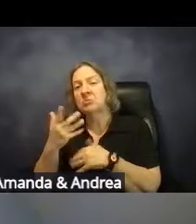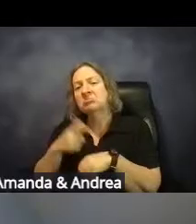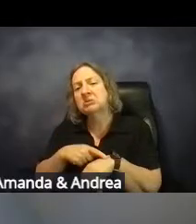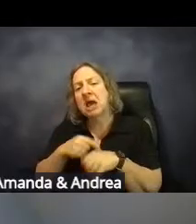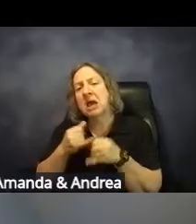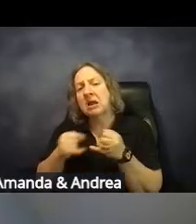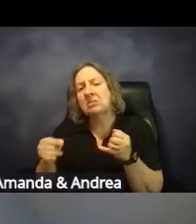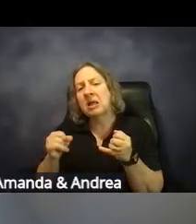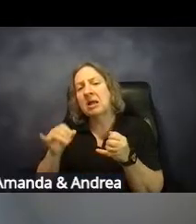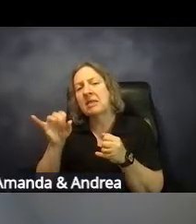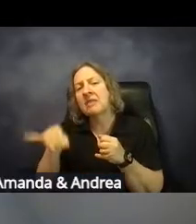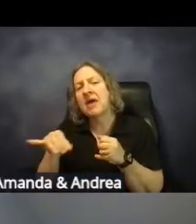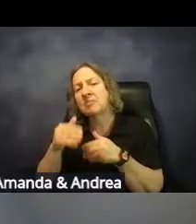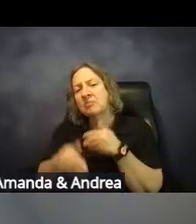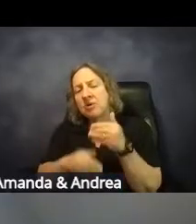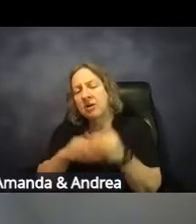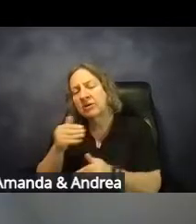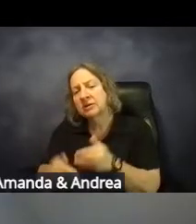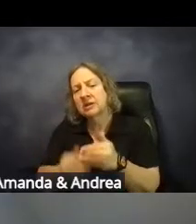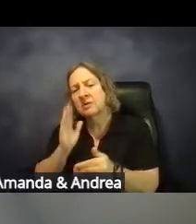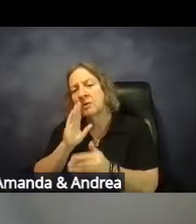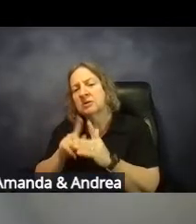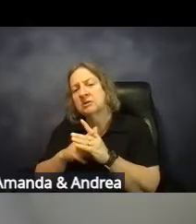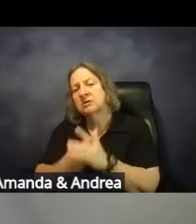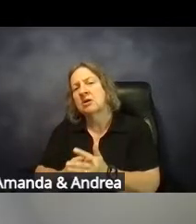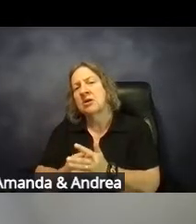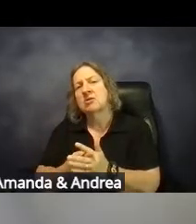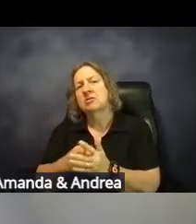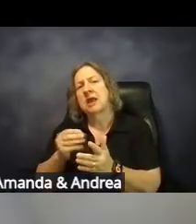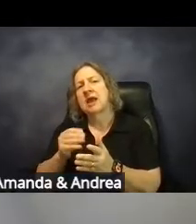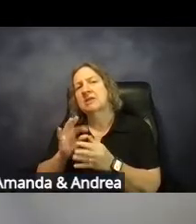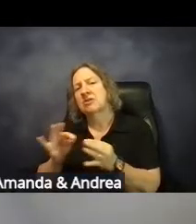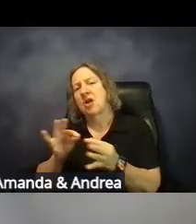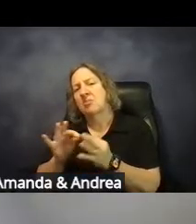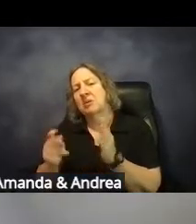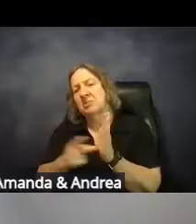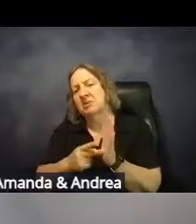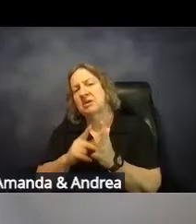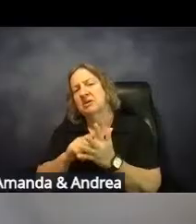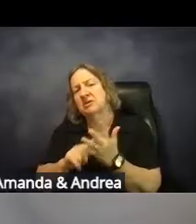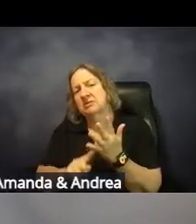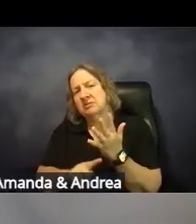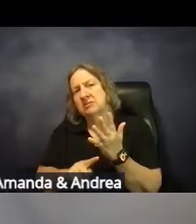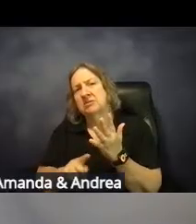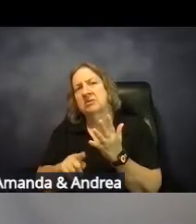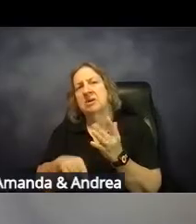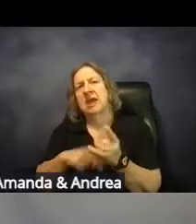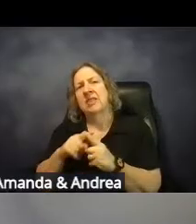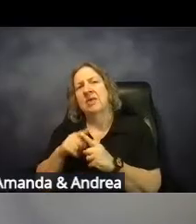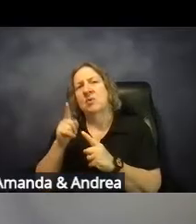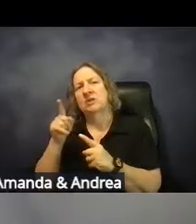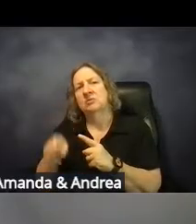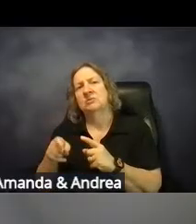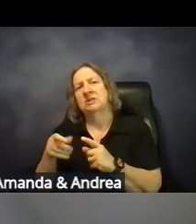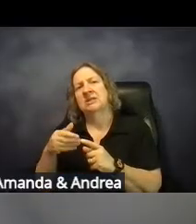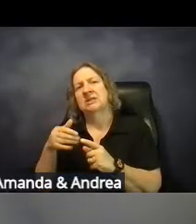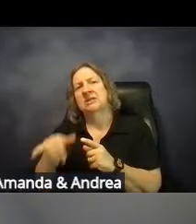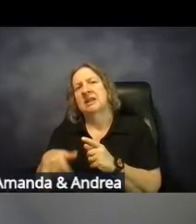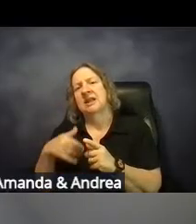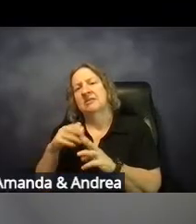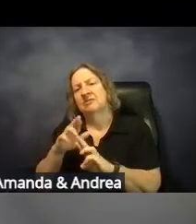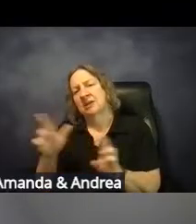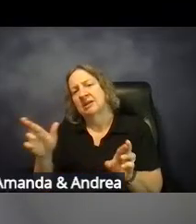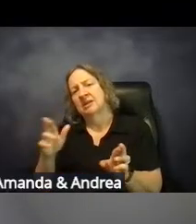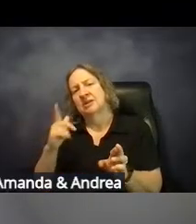when that process would start, and comment period and so forth, and then when you would need to have that in hand in order